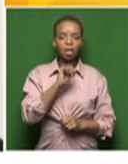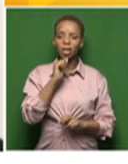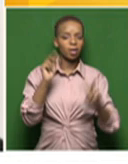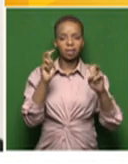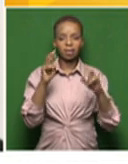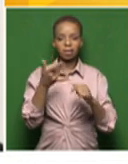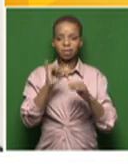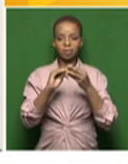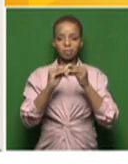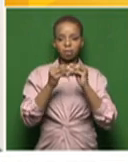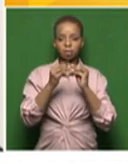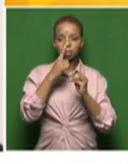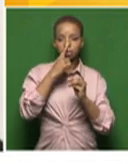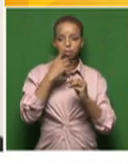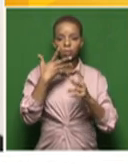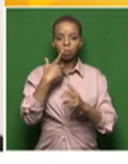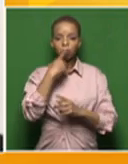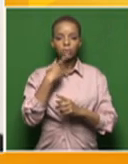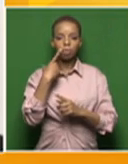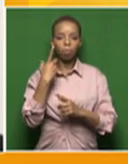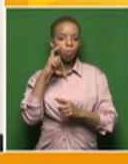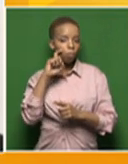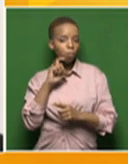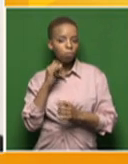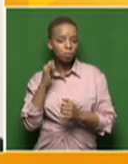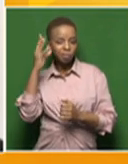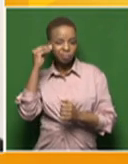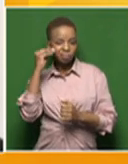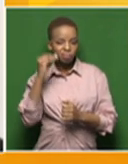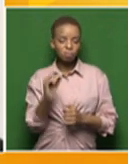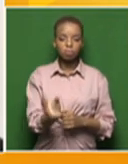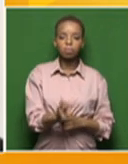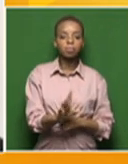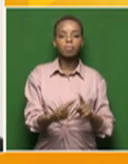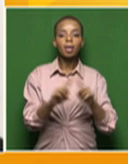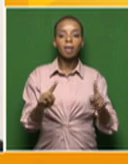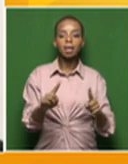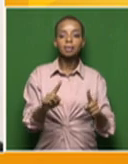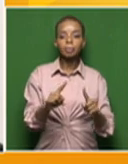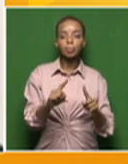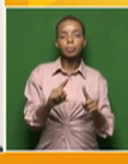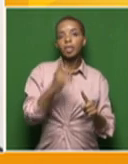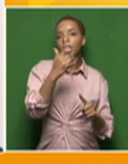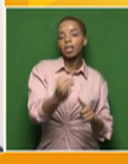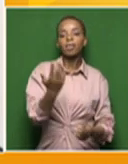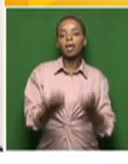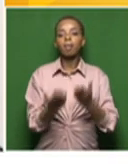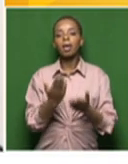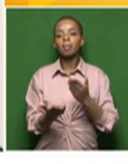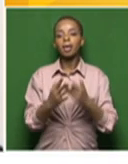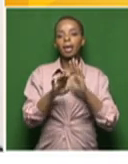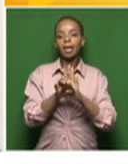Facial recognition has actually been shown to be able to, if, like, for example, someone has